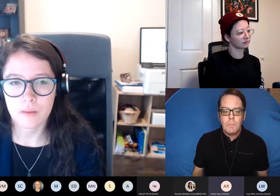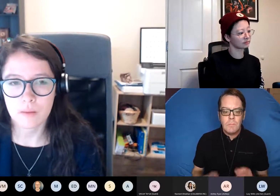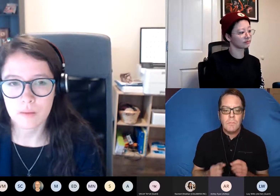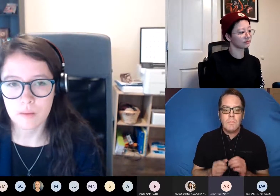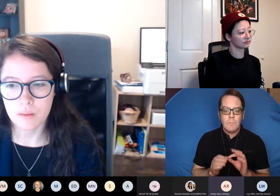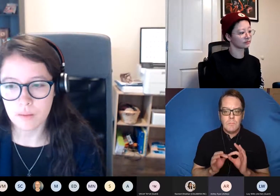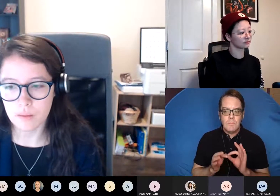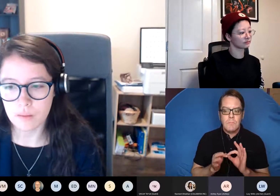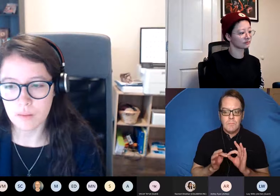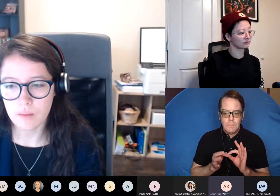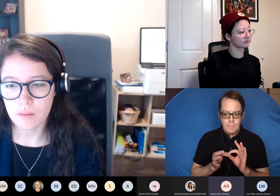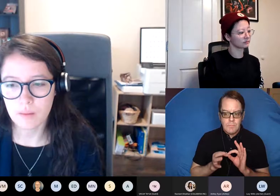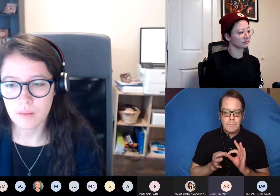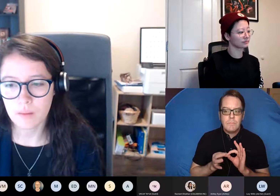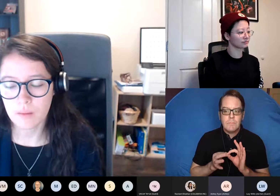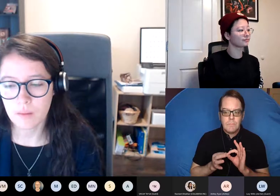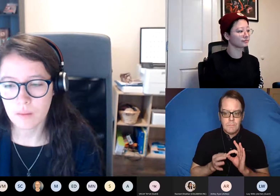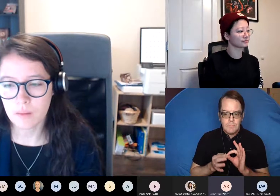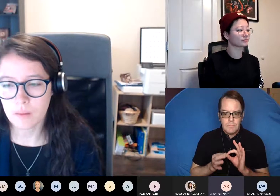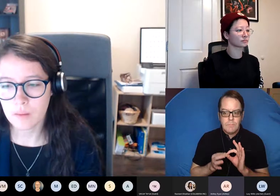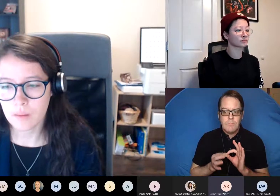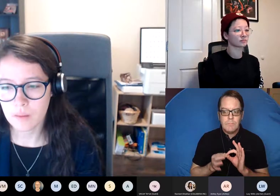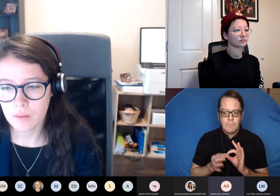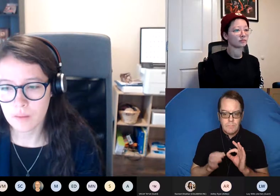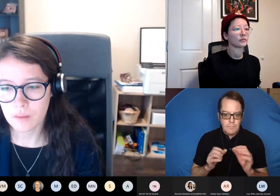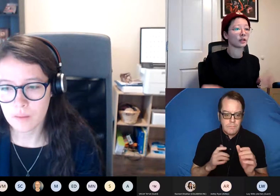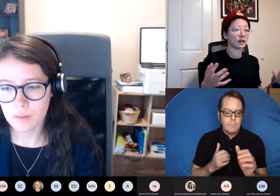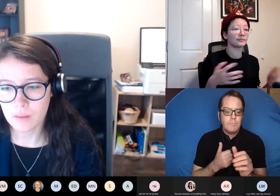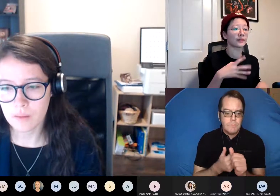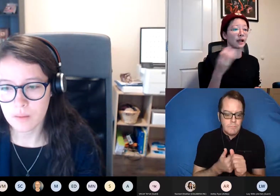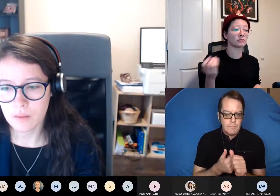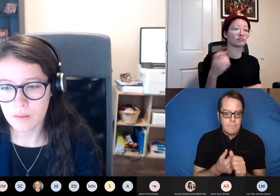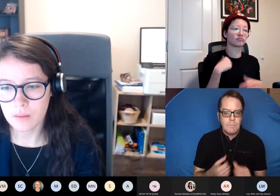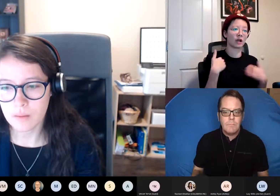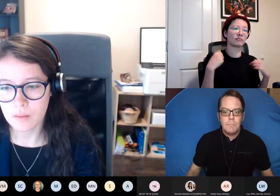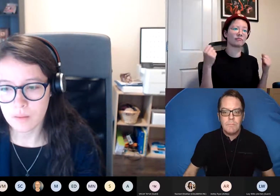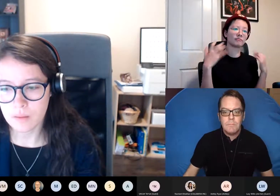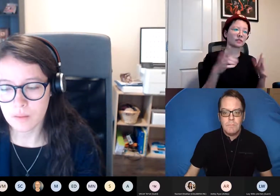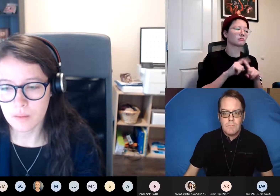making sure that that person is accessible by sight.